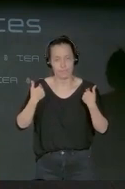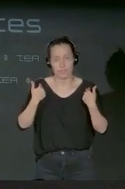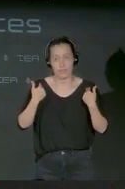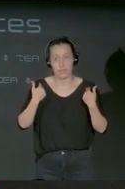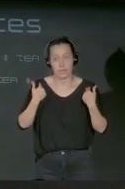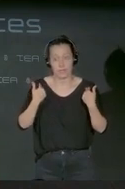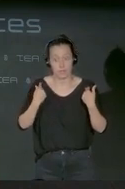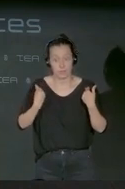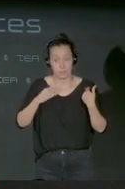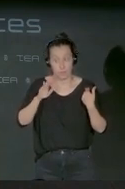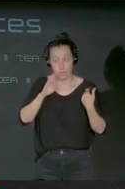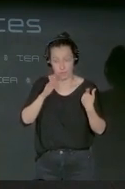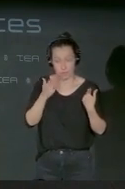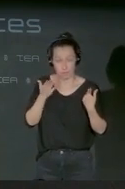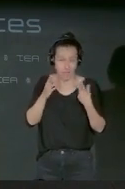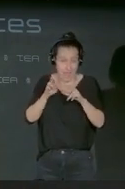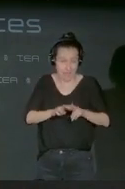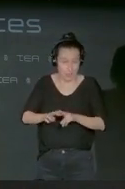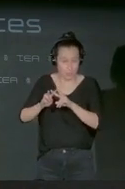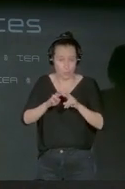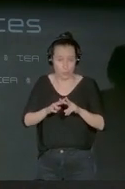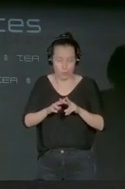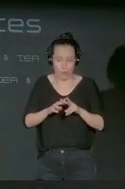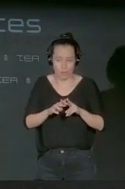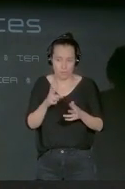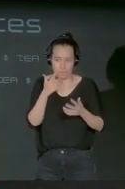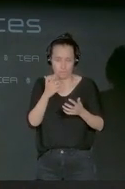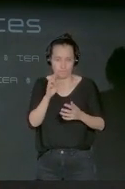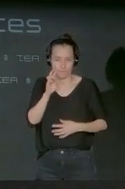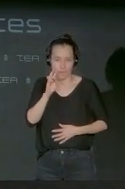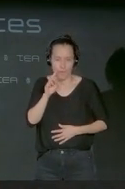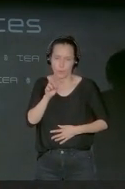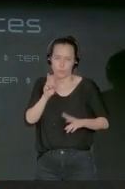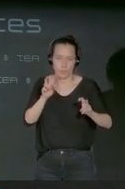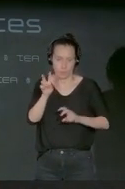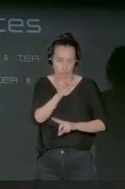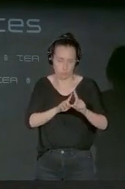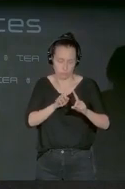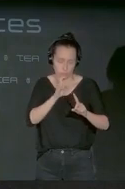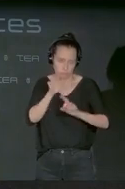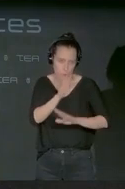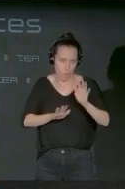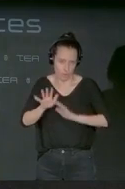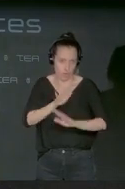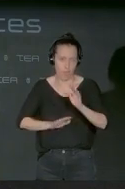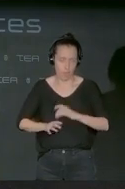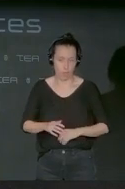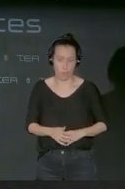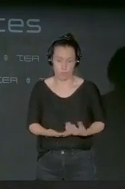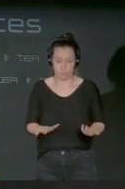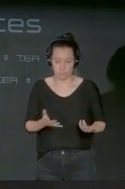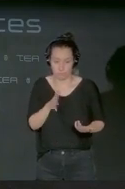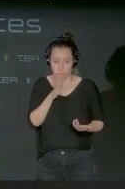subject, and there are many, many different policy areas that are potentially concerned. So